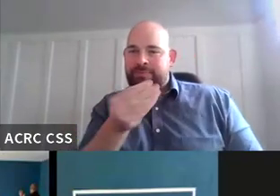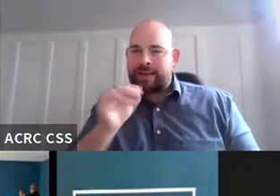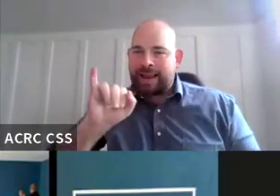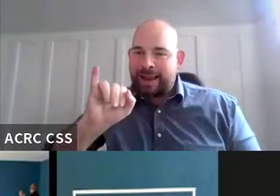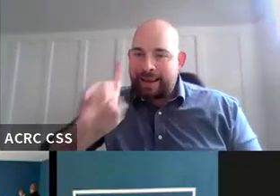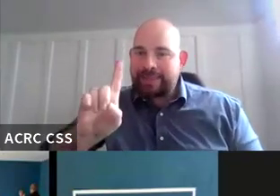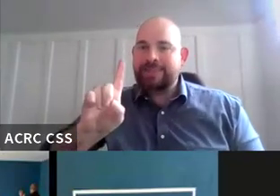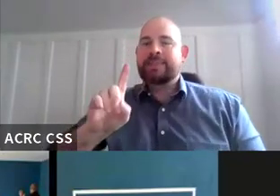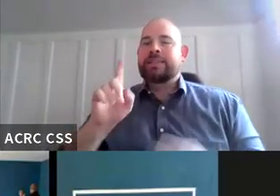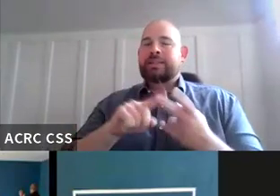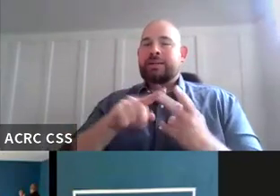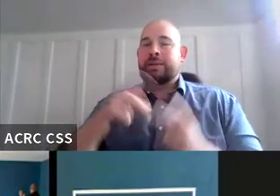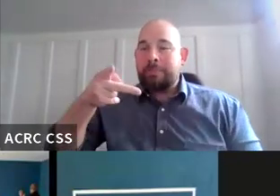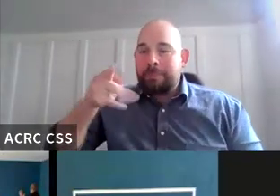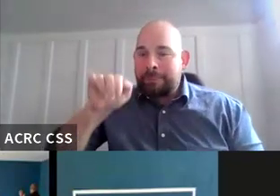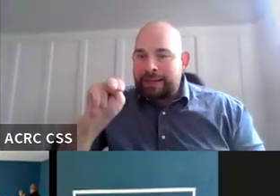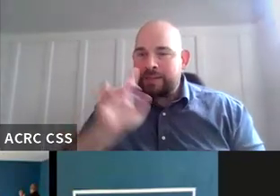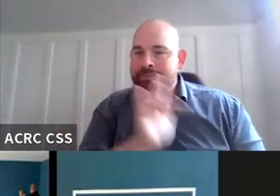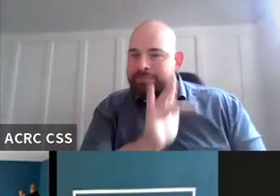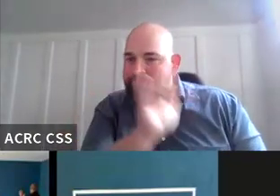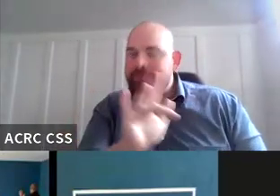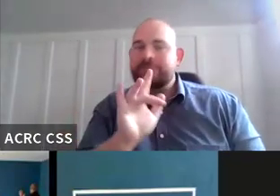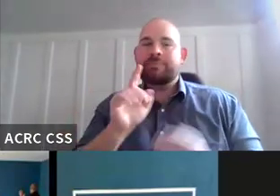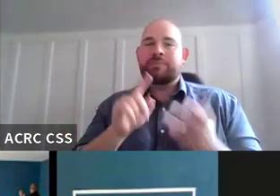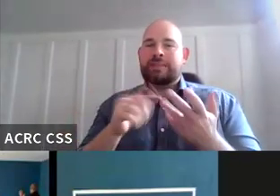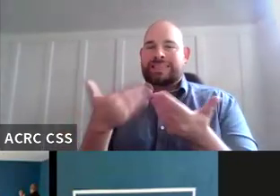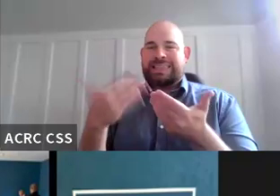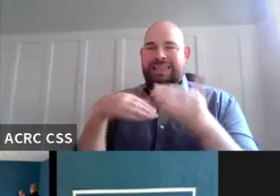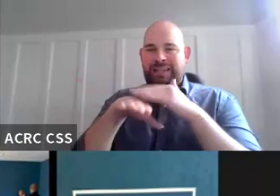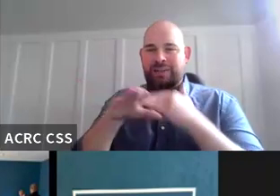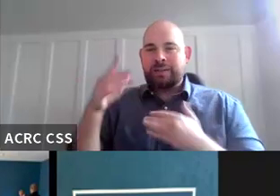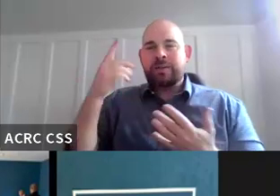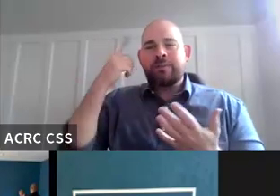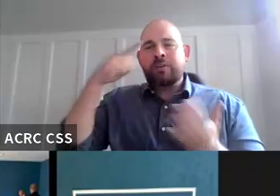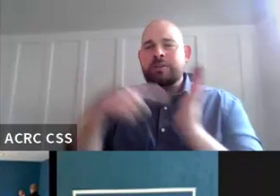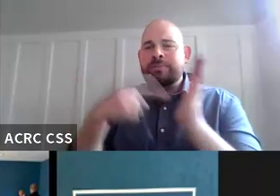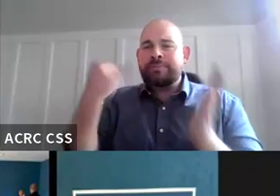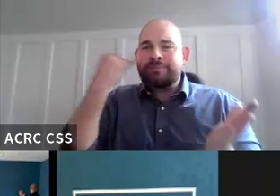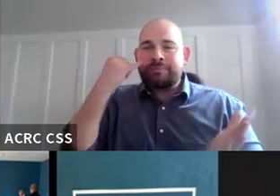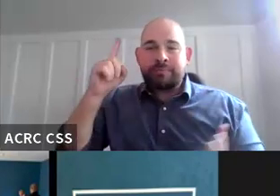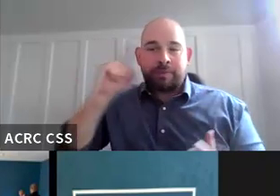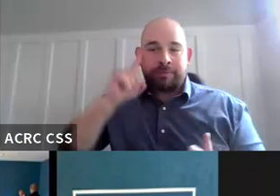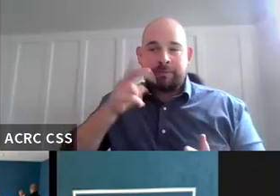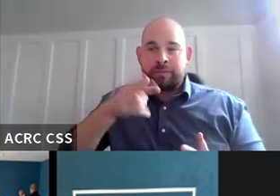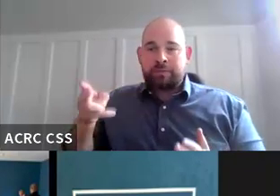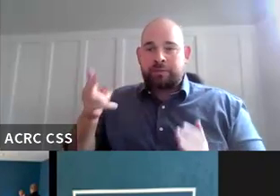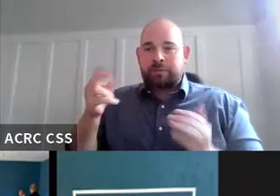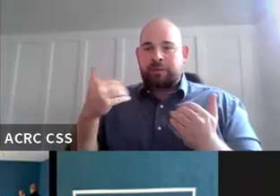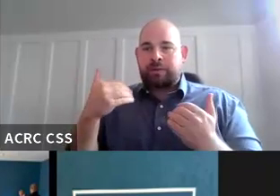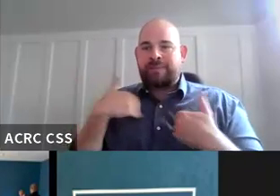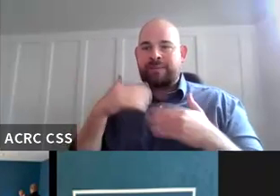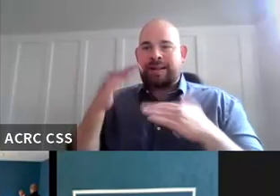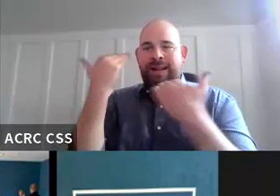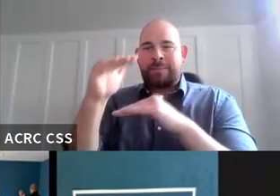function. And there was staff ID access and a PIN code so that there was easy access for